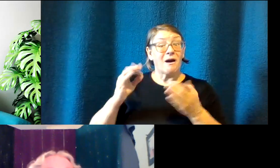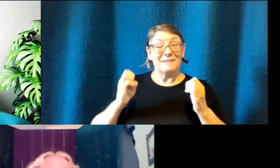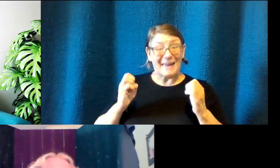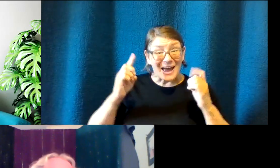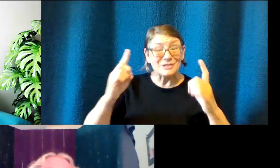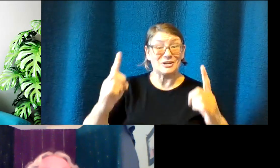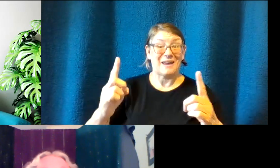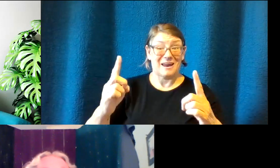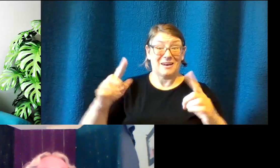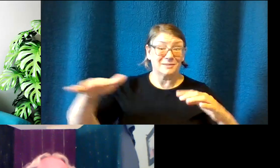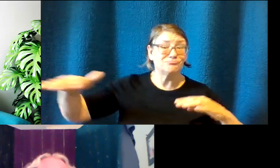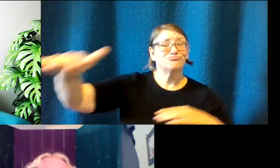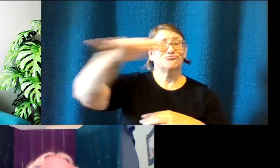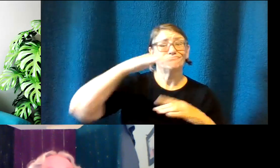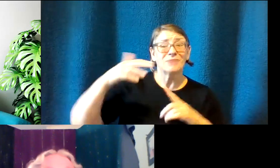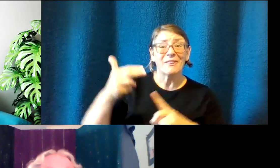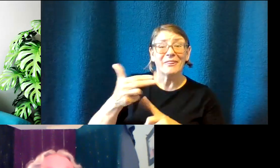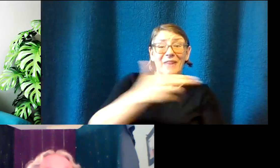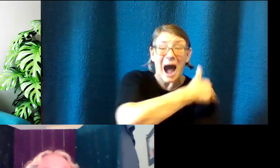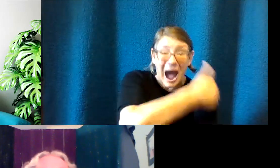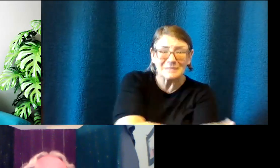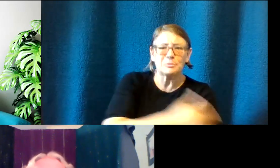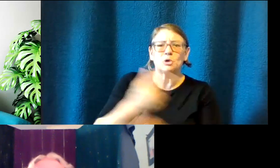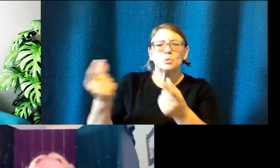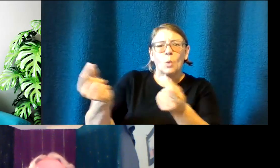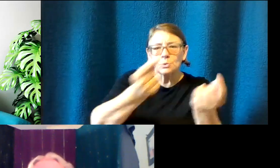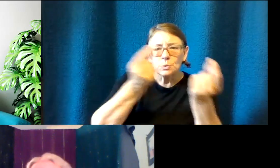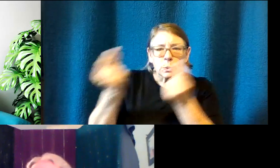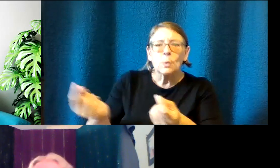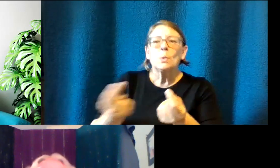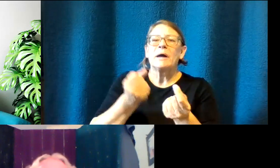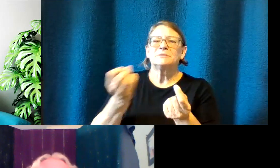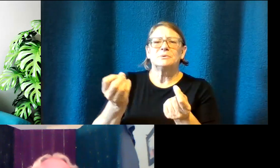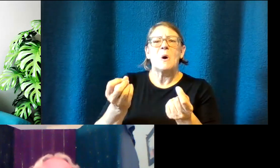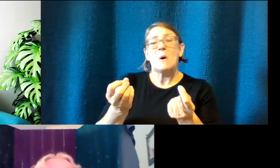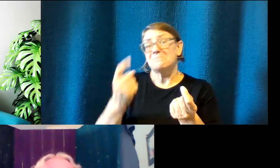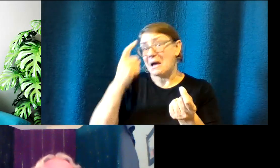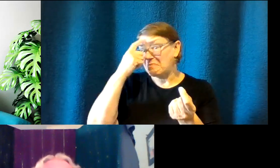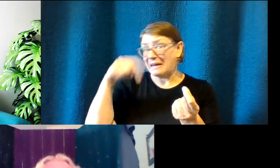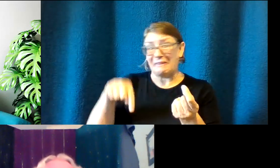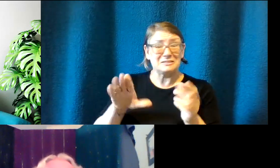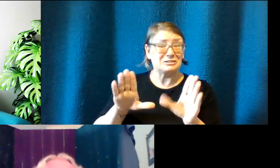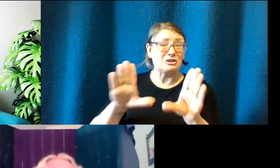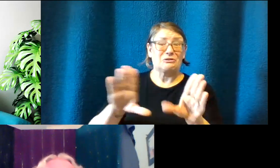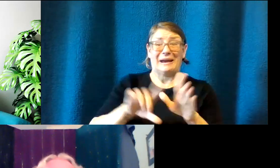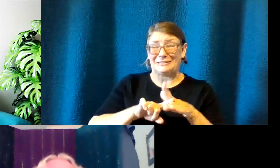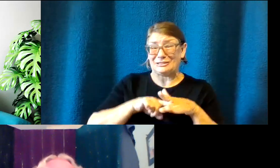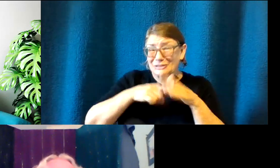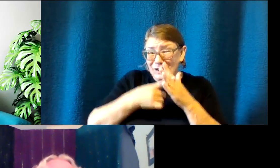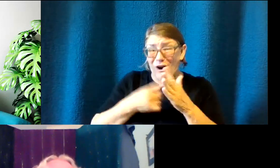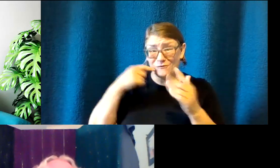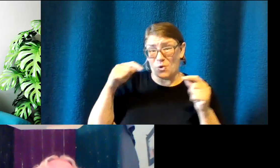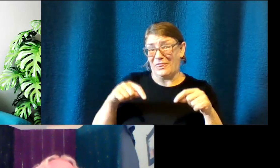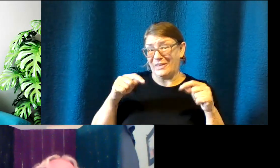educating all the hospitals on what they needed to do. And so I'm thinking this is a great start for this.